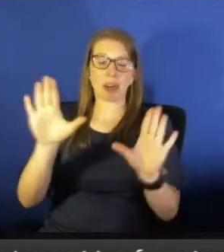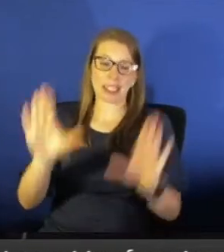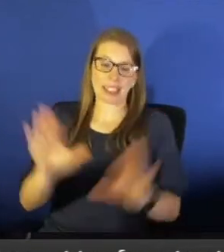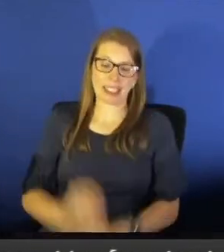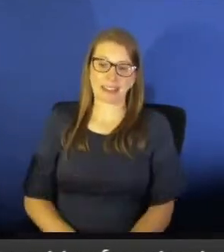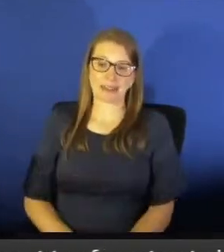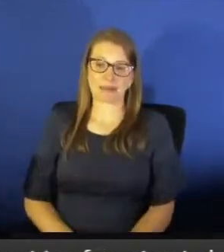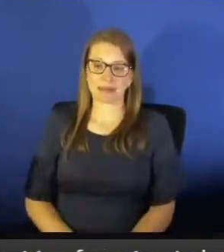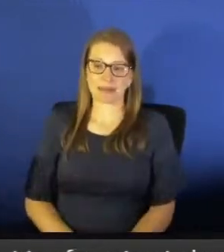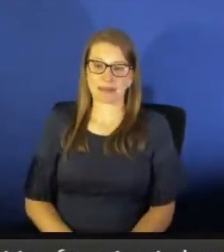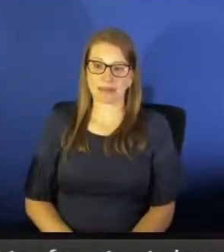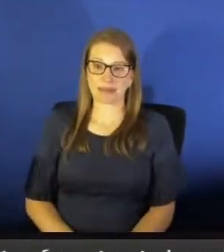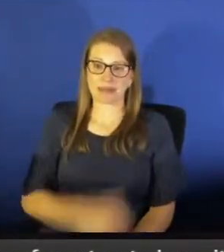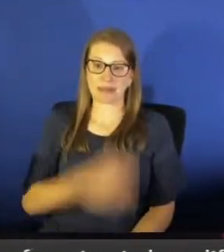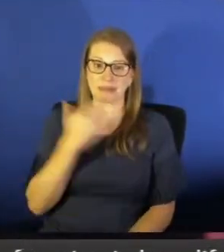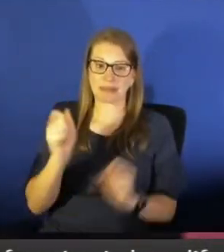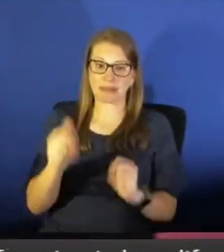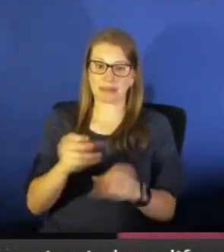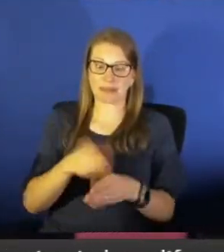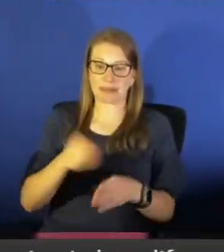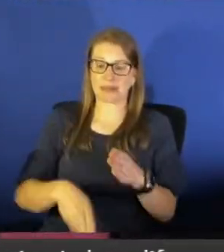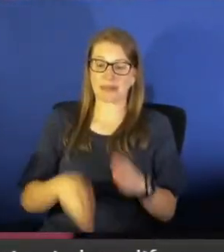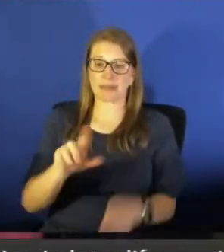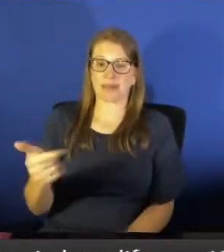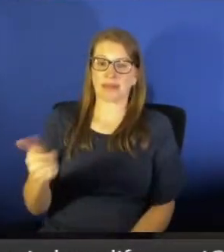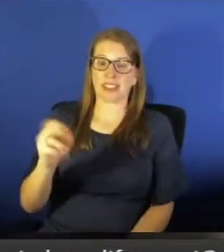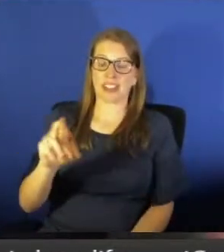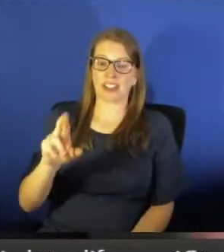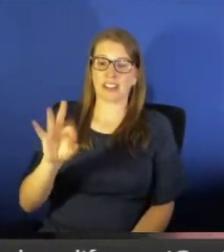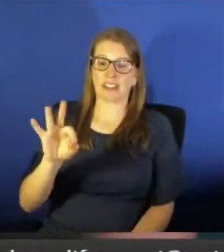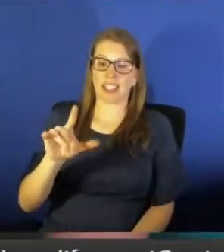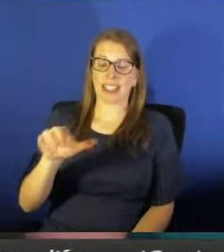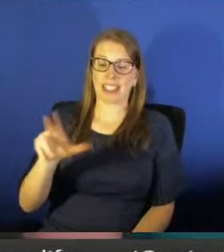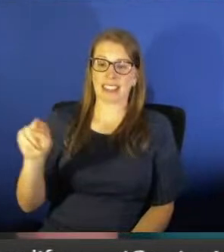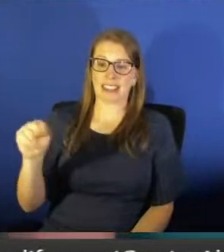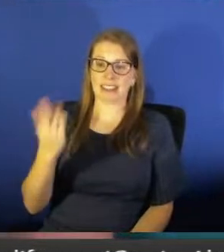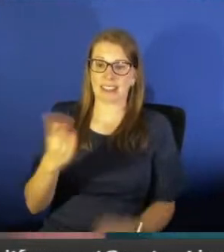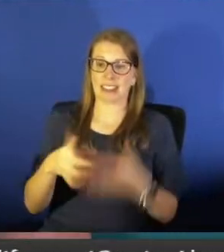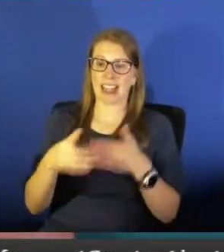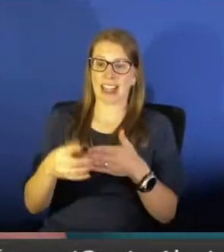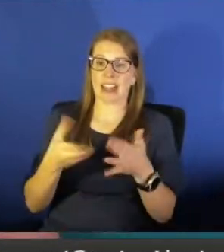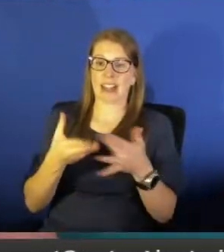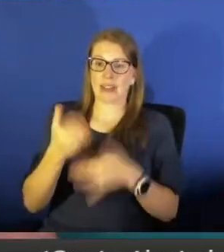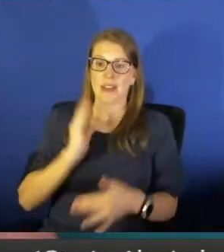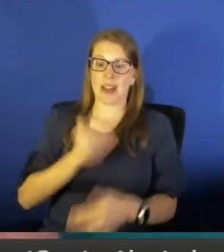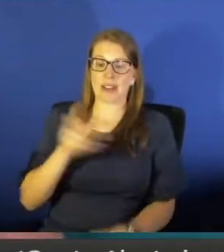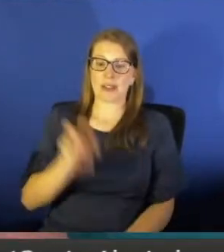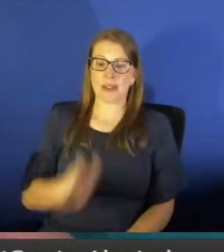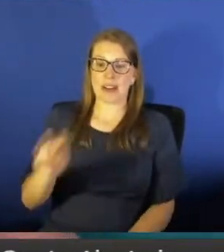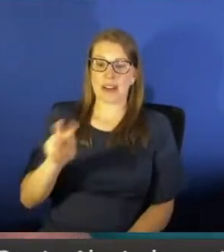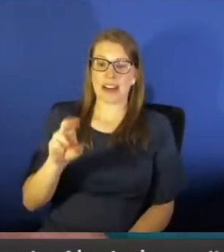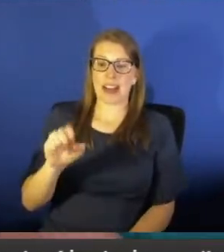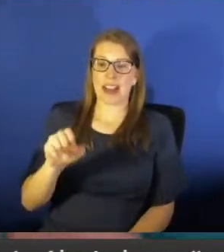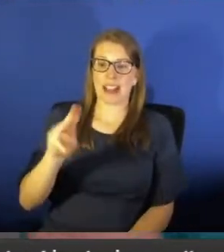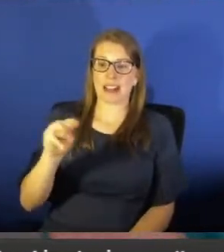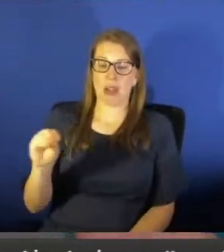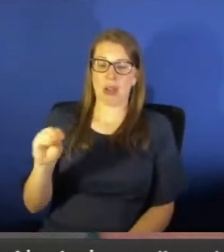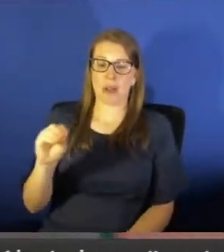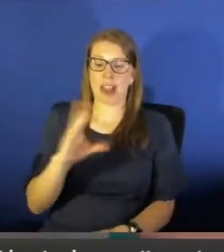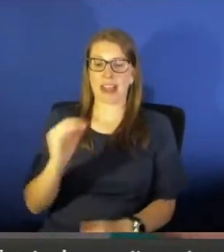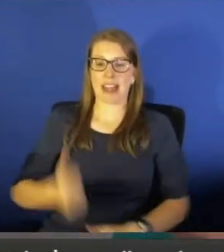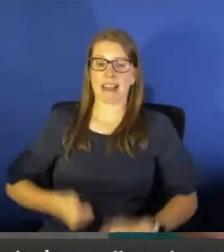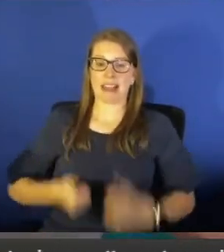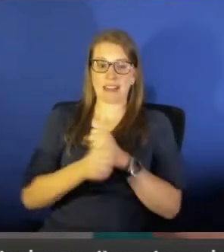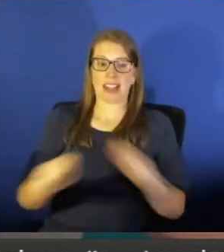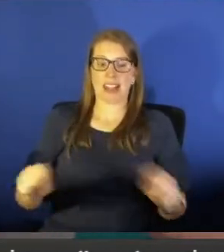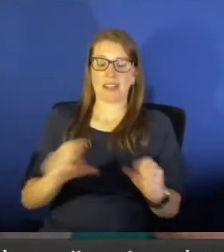possible ending. Yeah. And we have Dr. Flynn here, who's been guiding us through our tour of ECMO and this life-saving room and team. What's on your